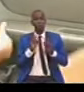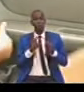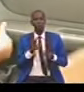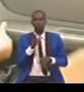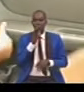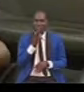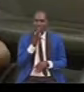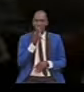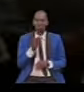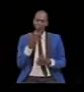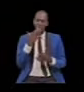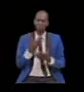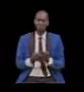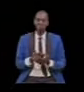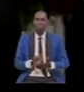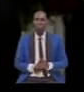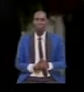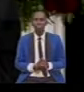Sounds good.